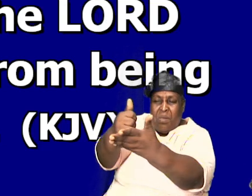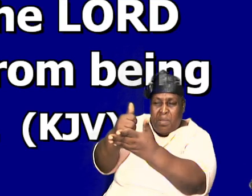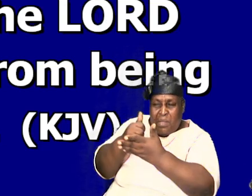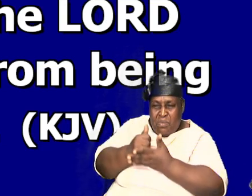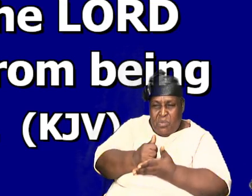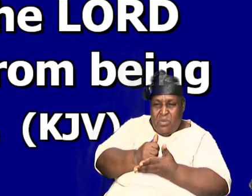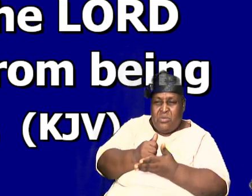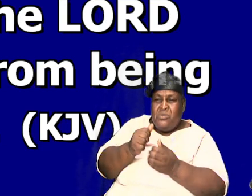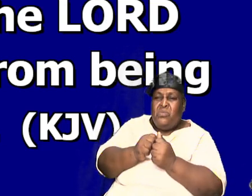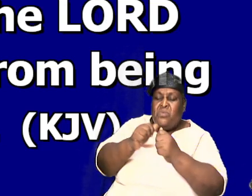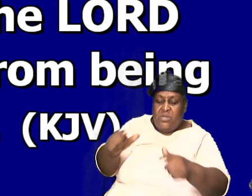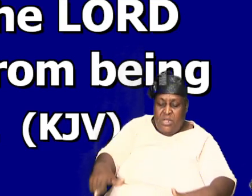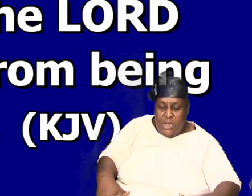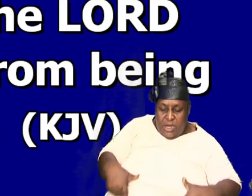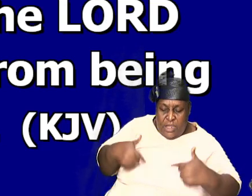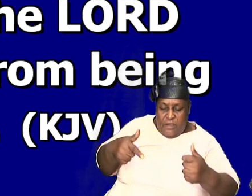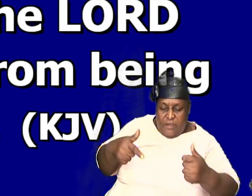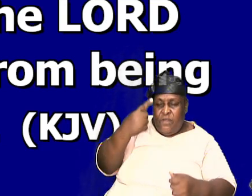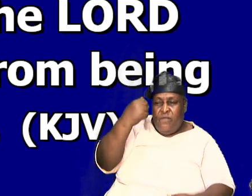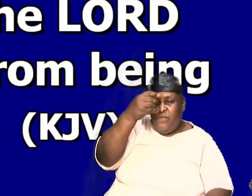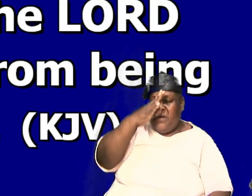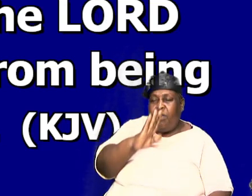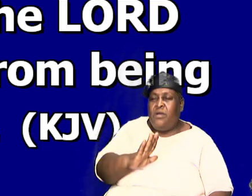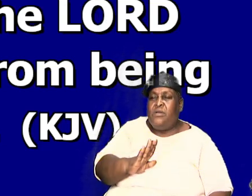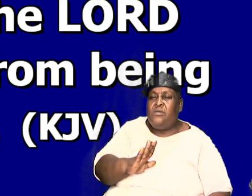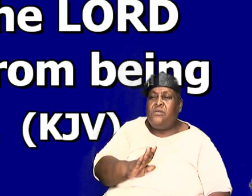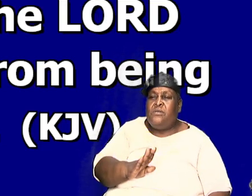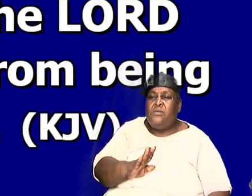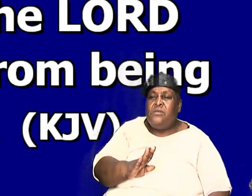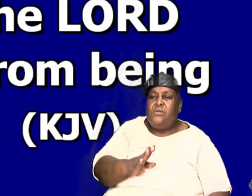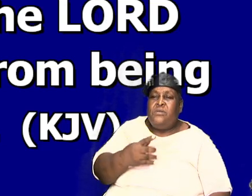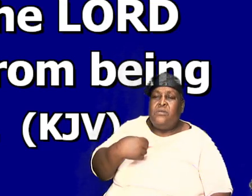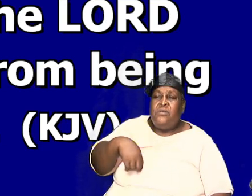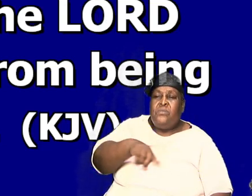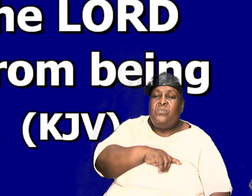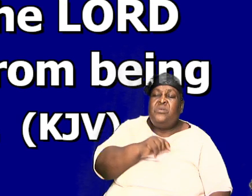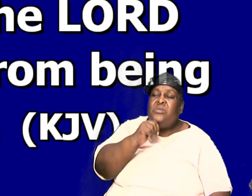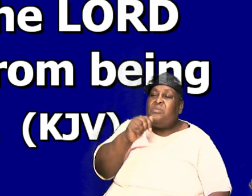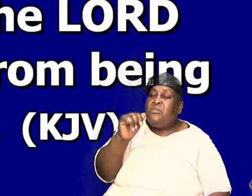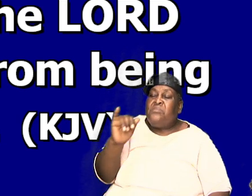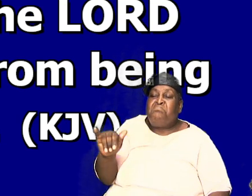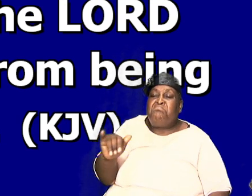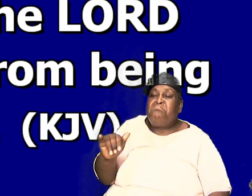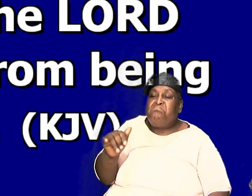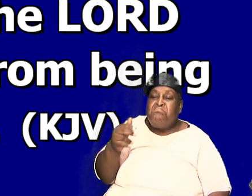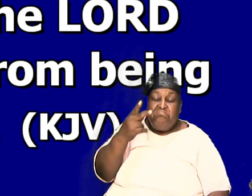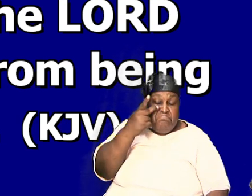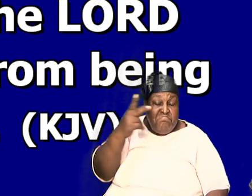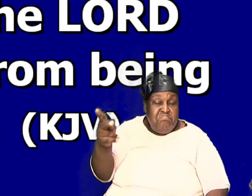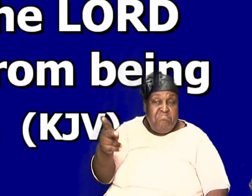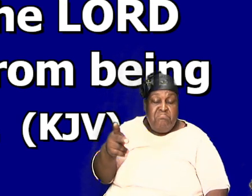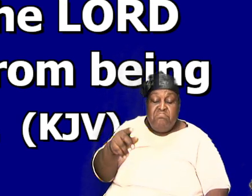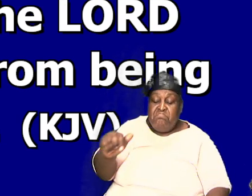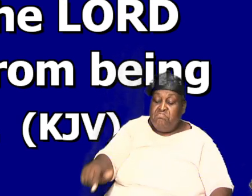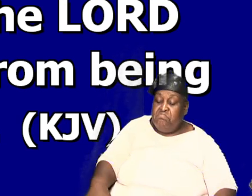Lord Jesus Christ. You know, while we have not yet even looked at the life of King David,